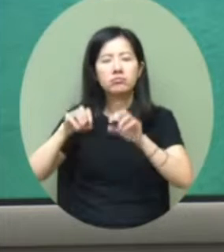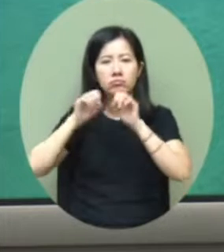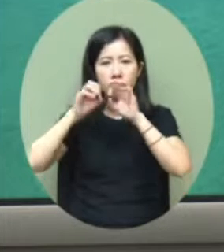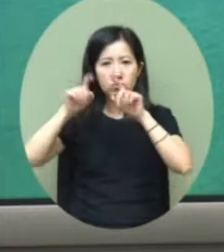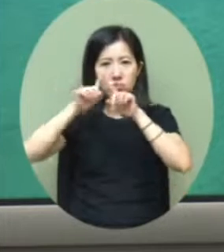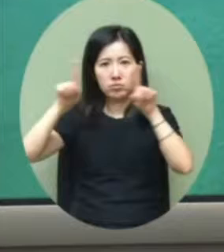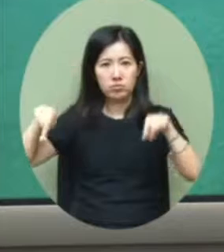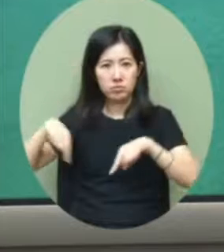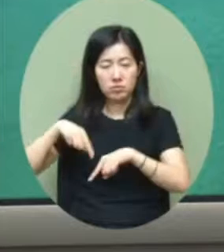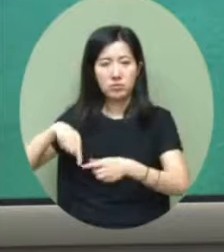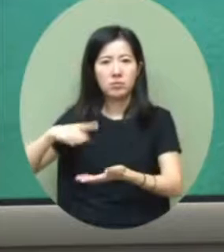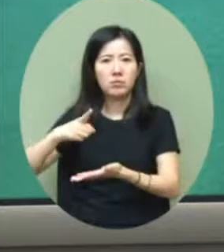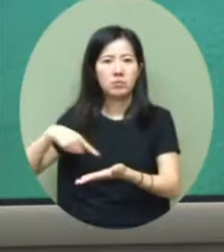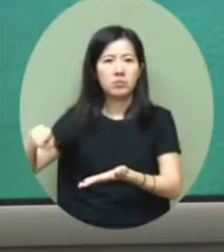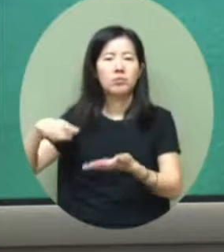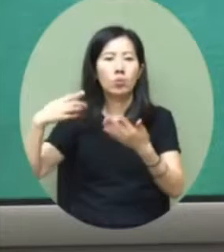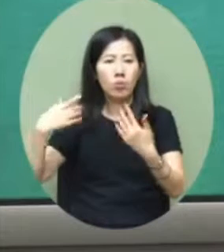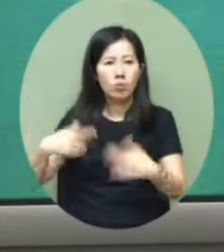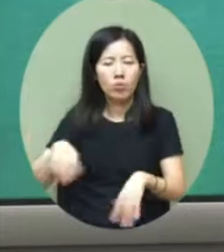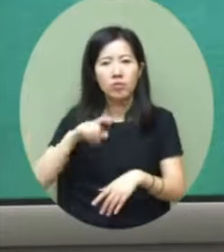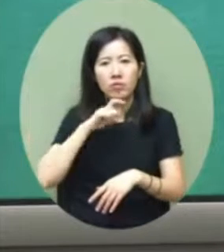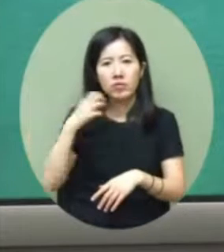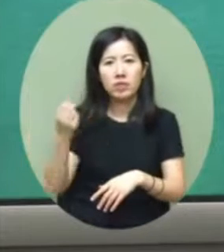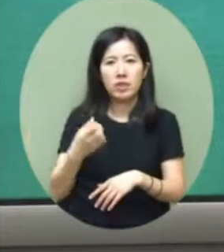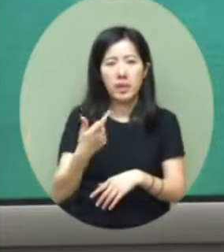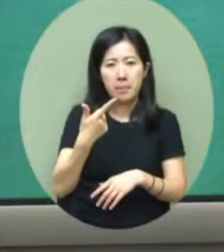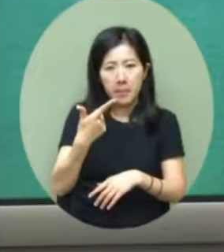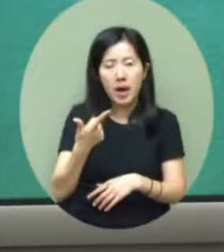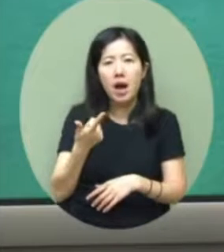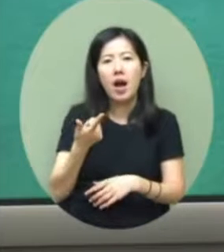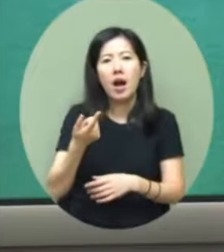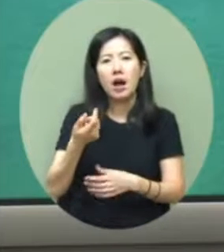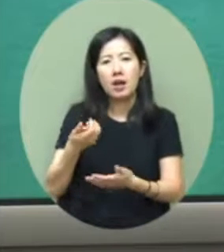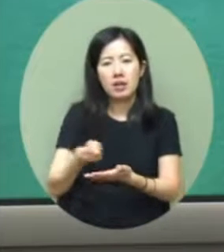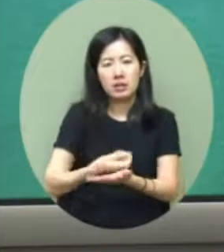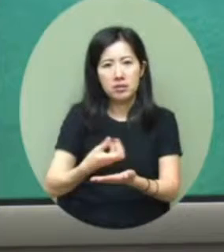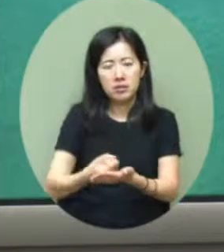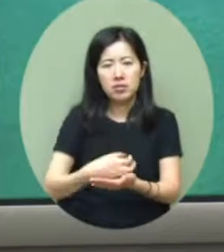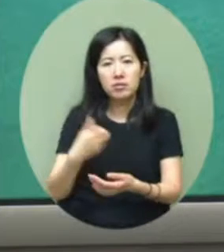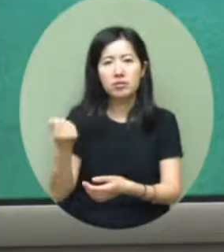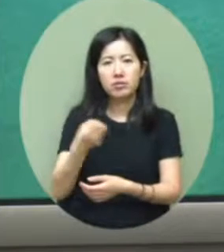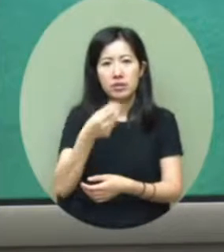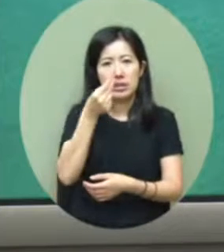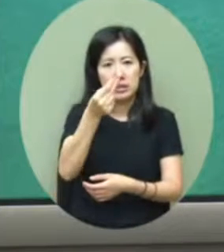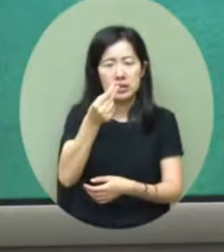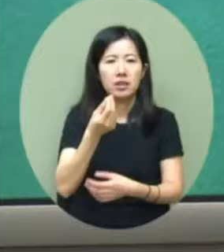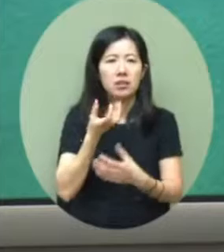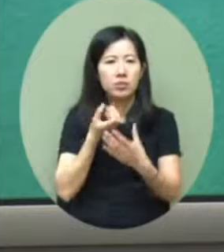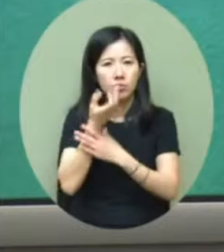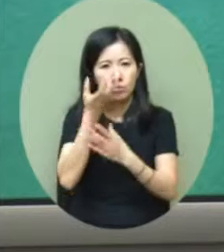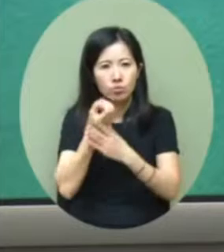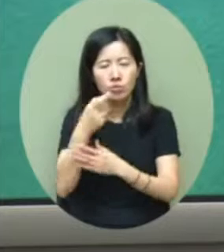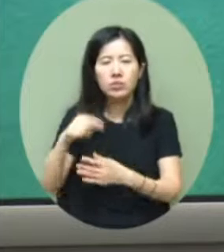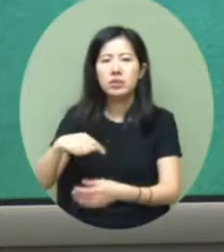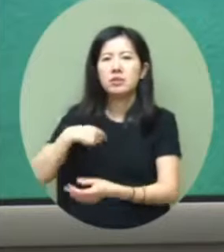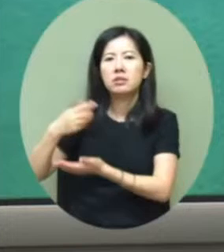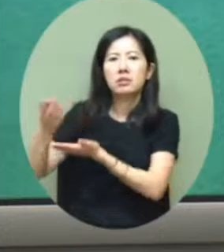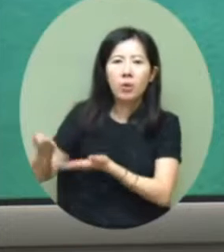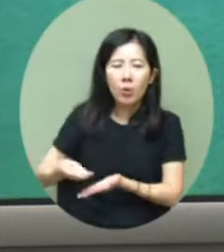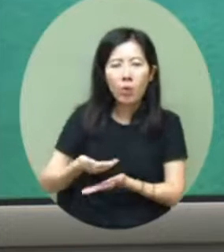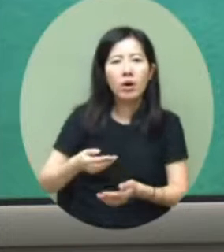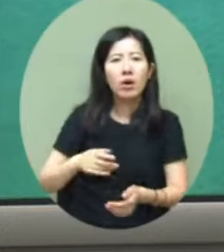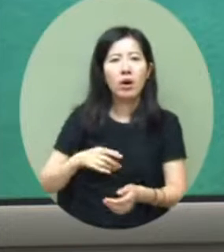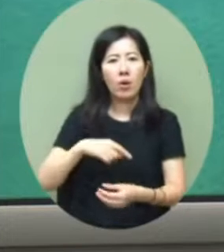report has been endorsed by the Advisory Council of the Environment. There are 7 suggestions and